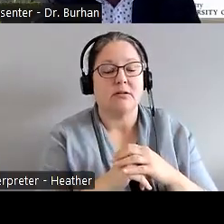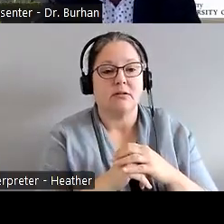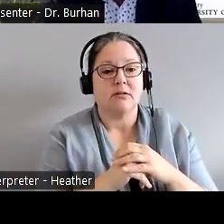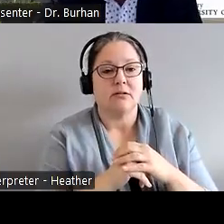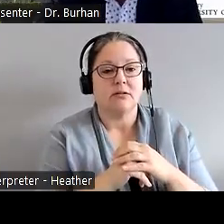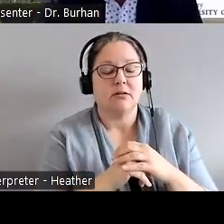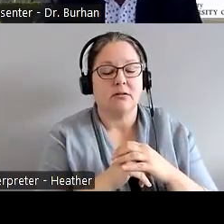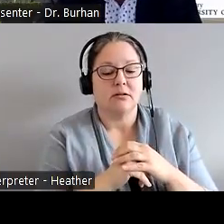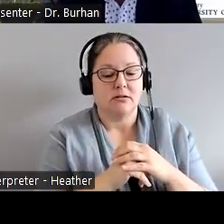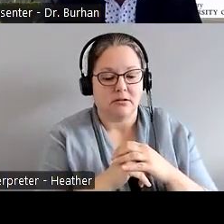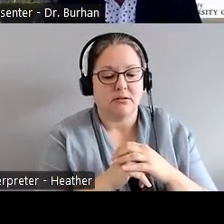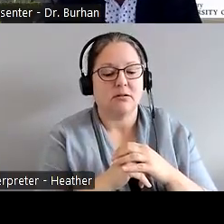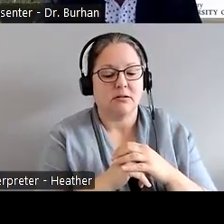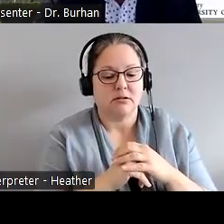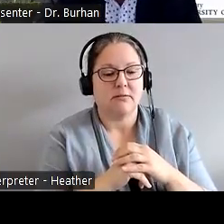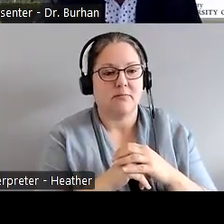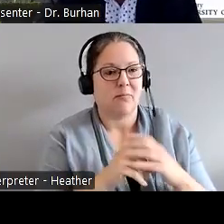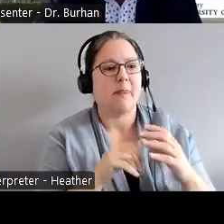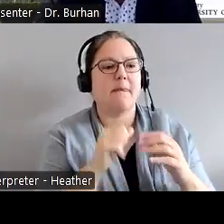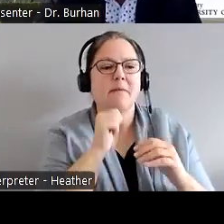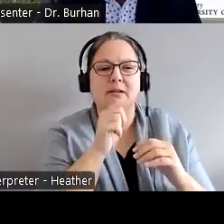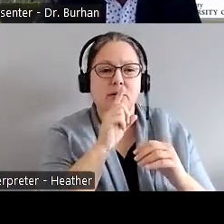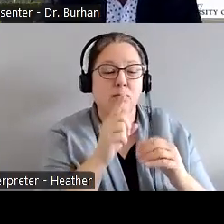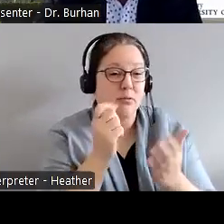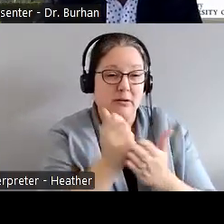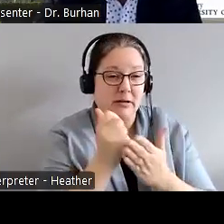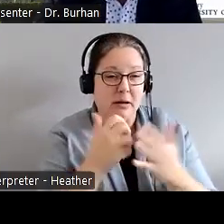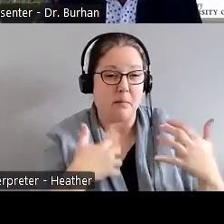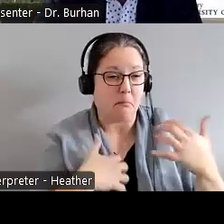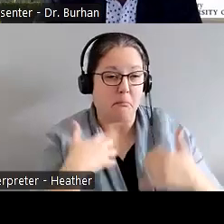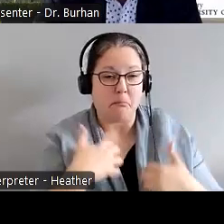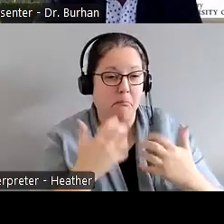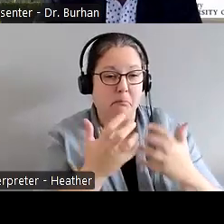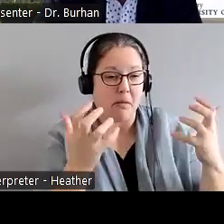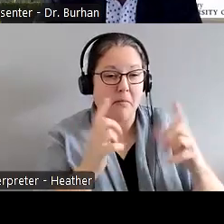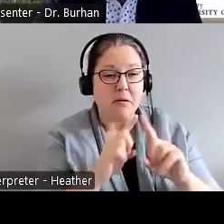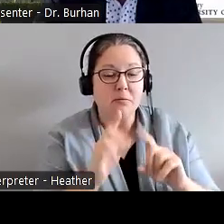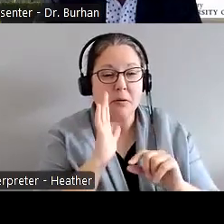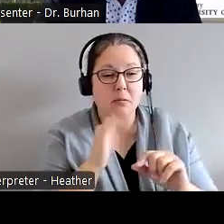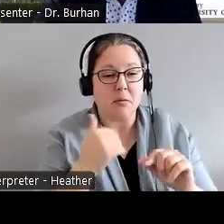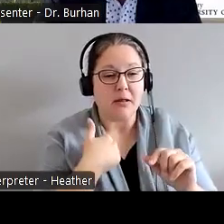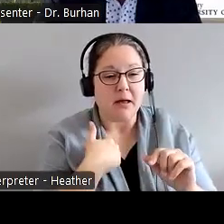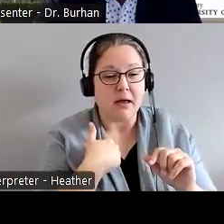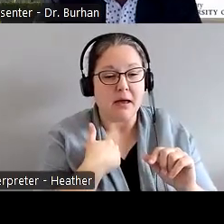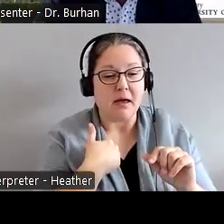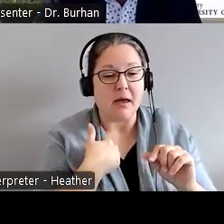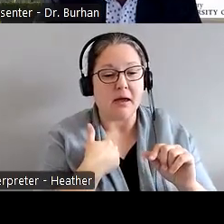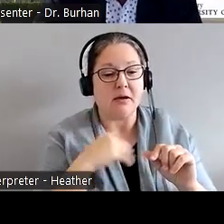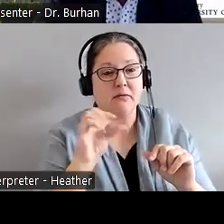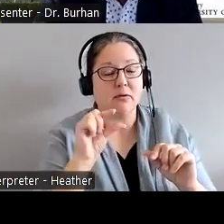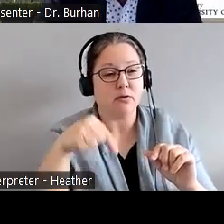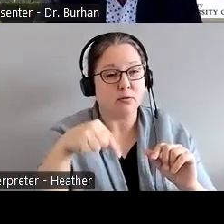really help agitation as much as we were expecting, but also that there's QT interval prolongation and increased